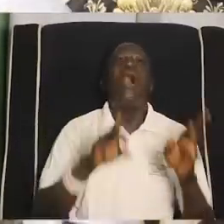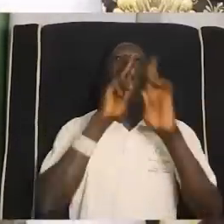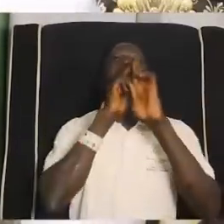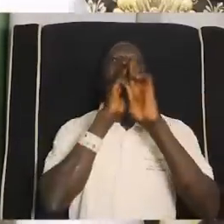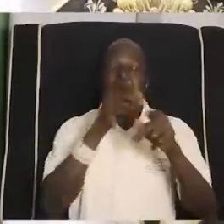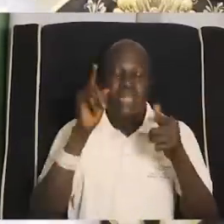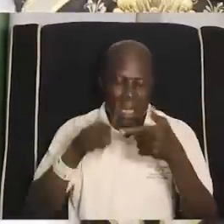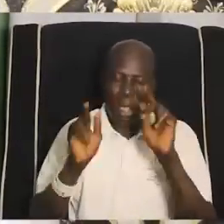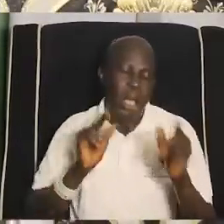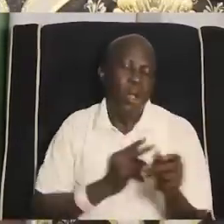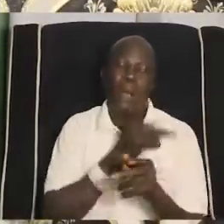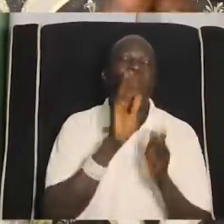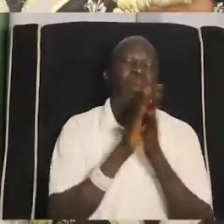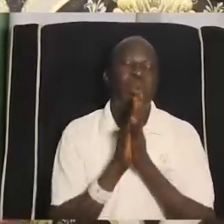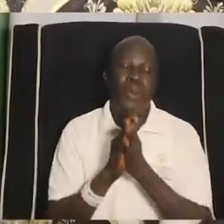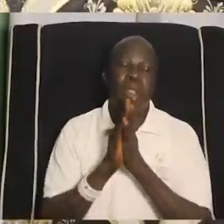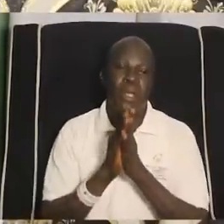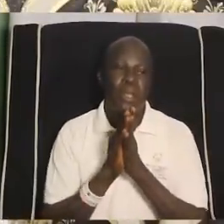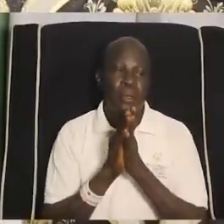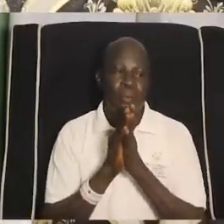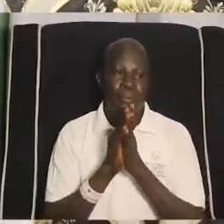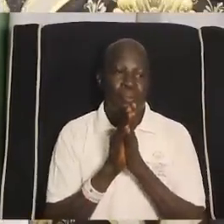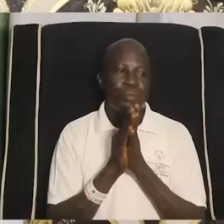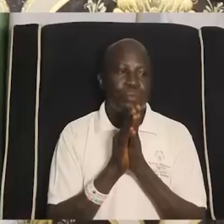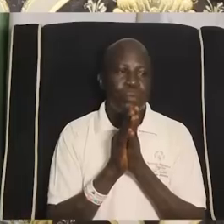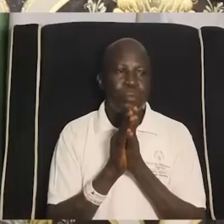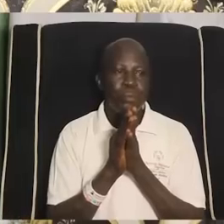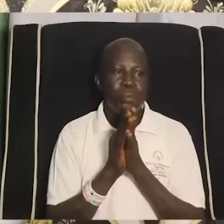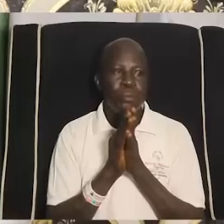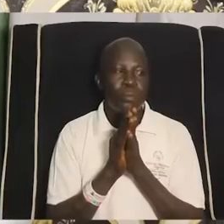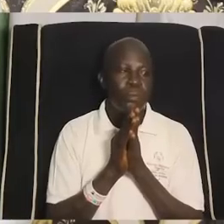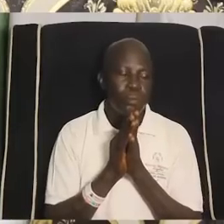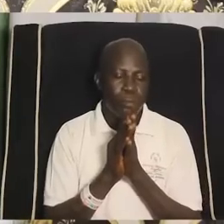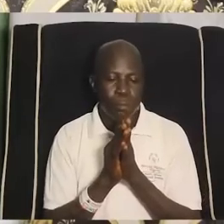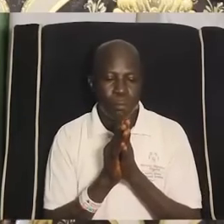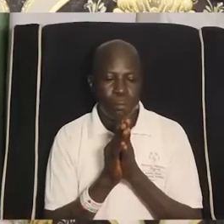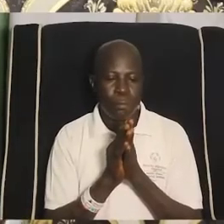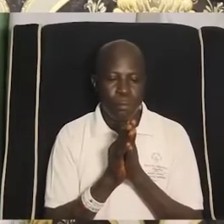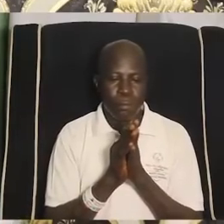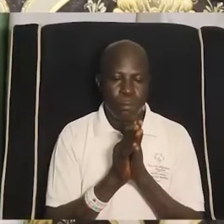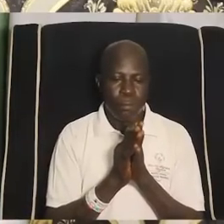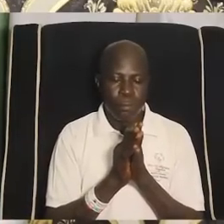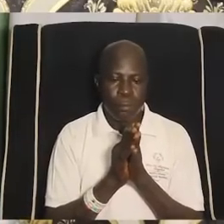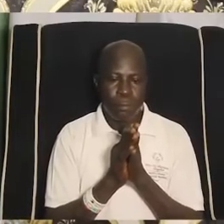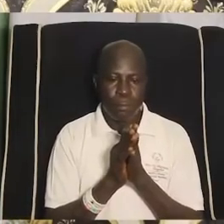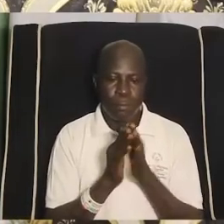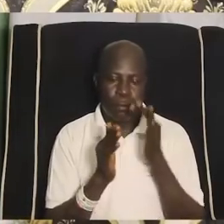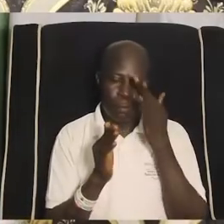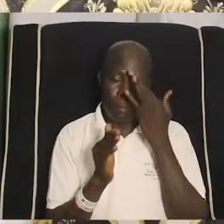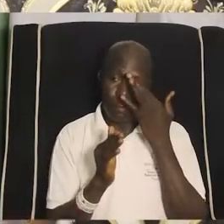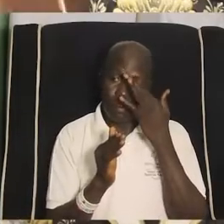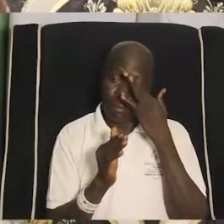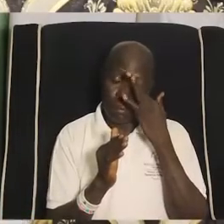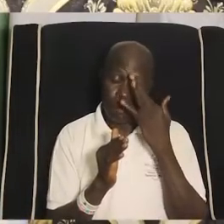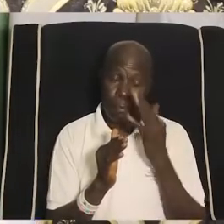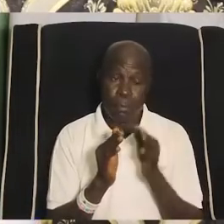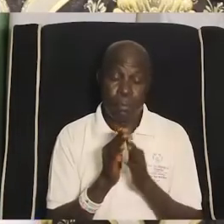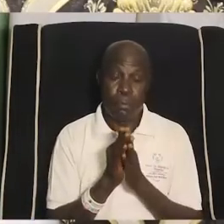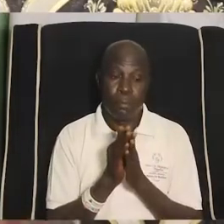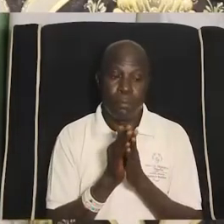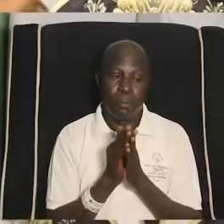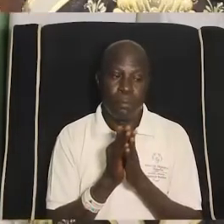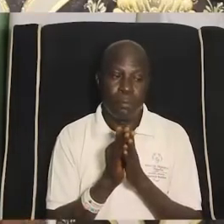wa. Yes, nitori emi oluwa olorun re yo di owo tun re mu emi o wi fun o pe ma